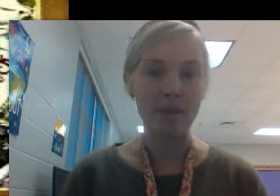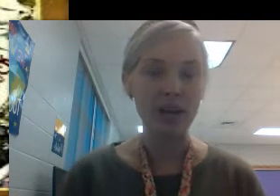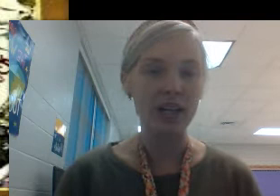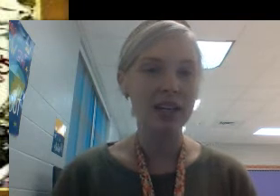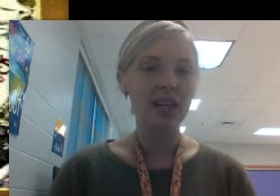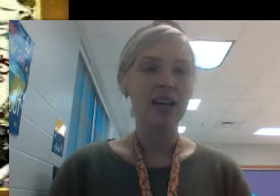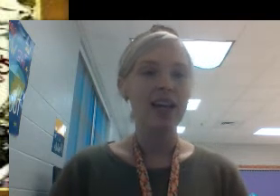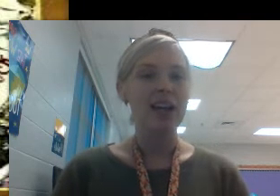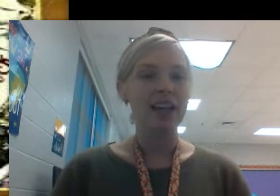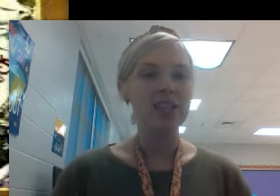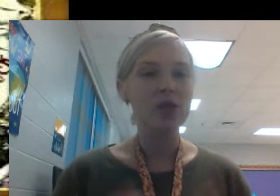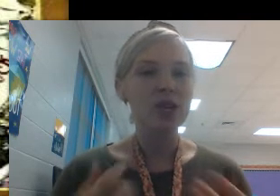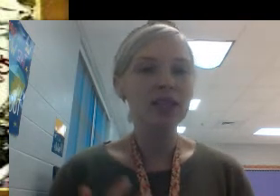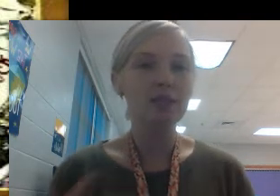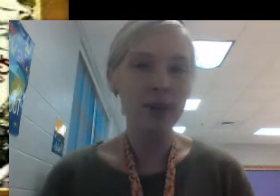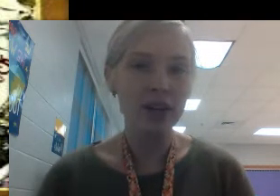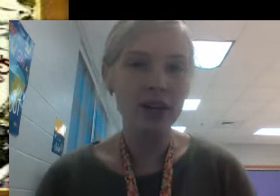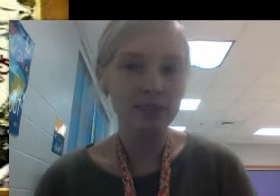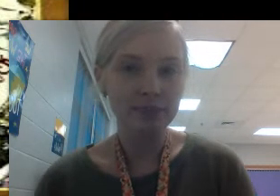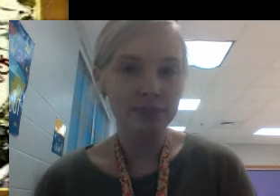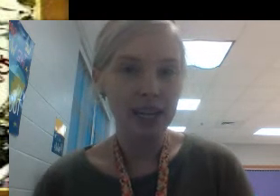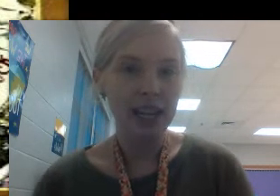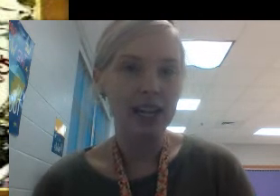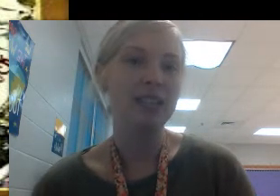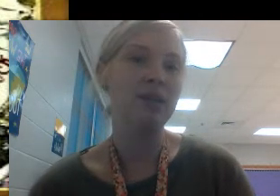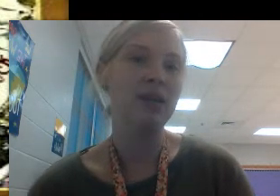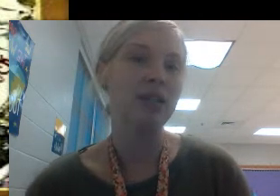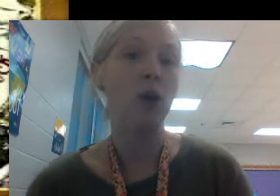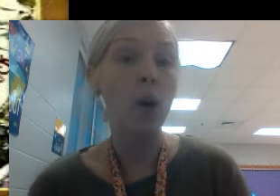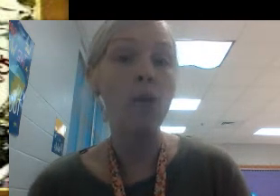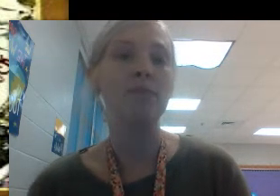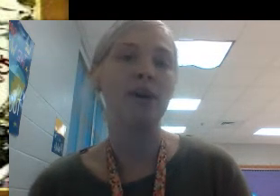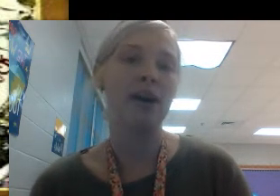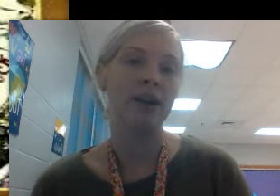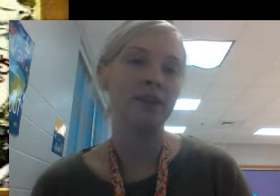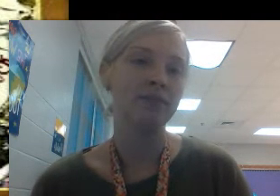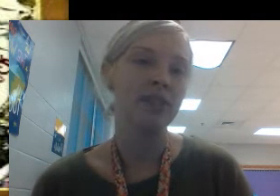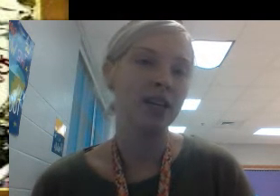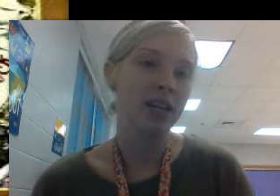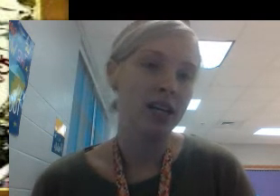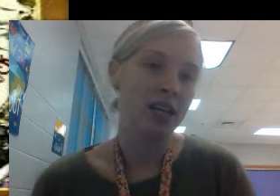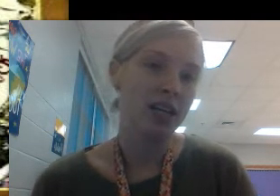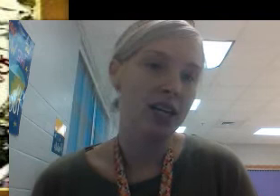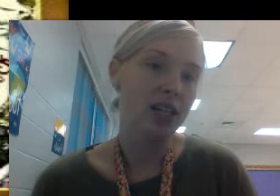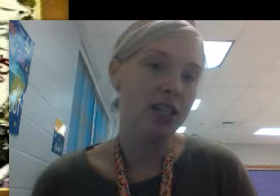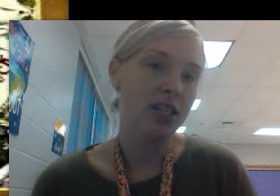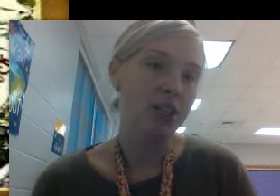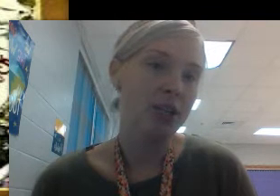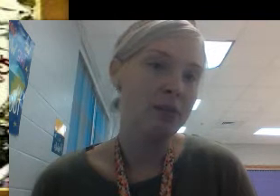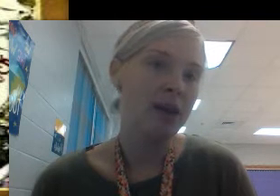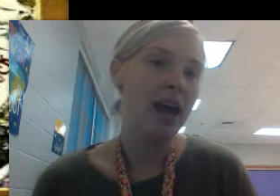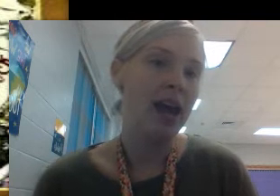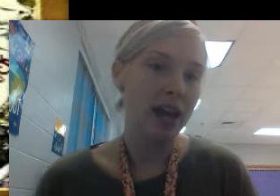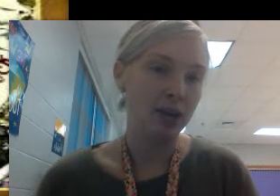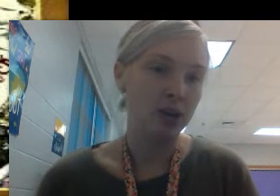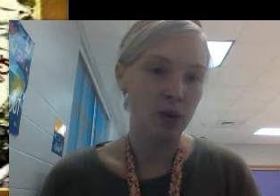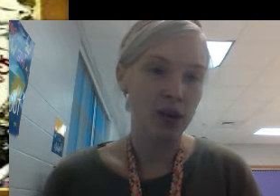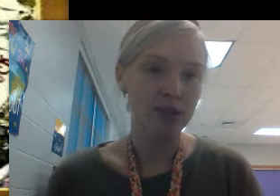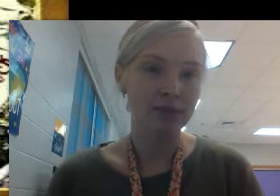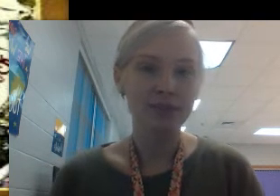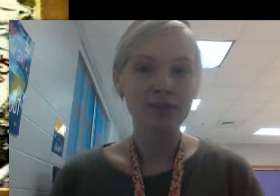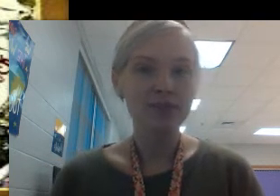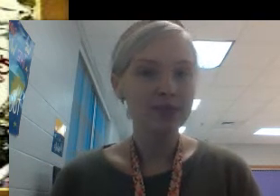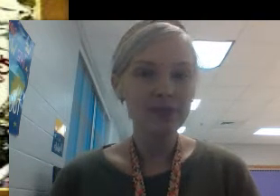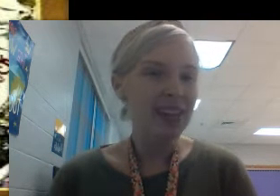our book. And so this book is being told by Jim